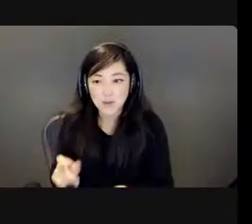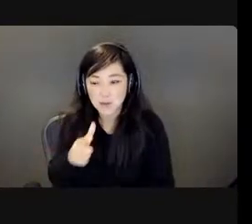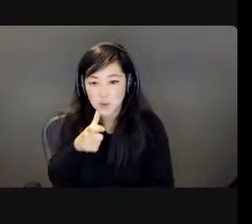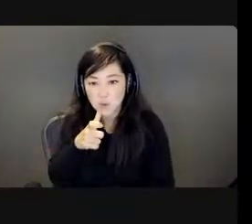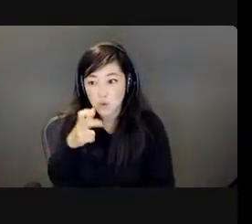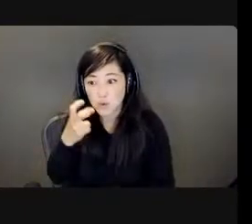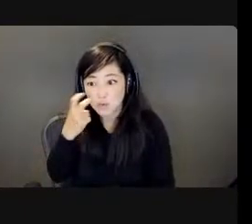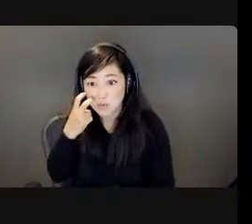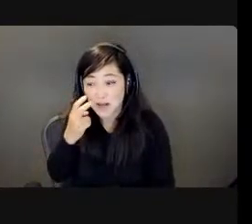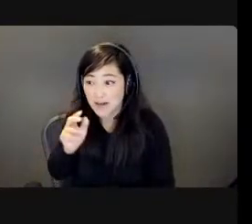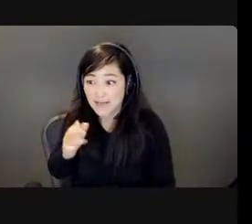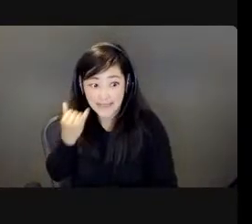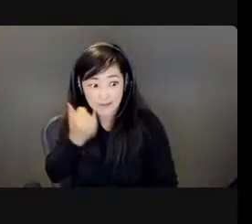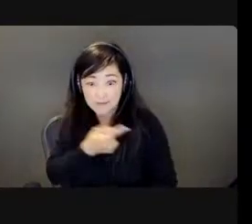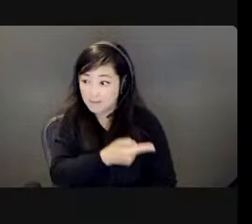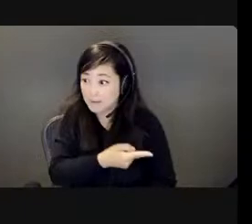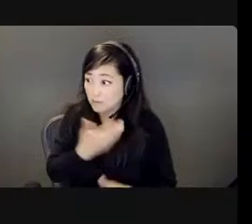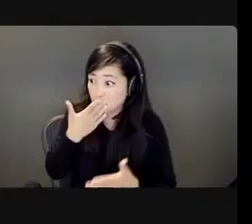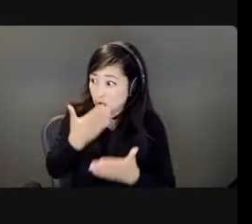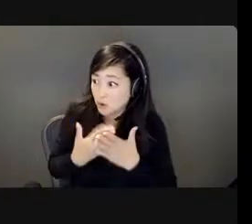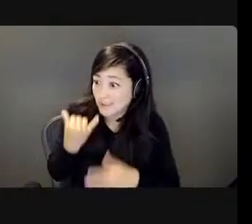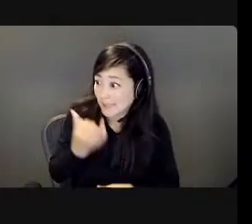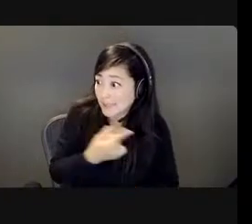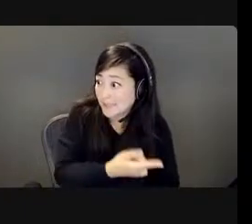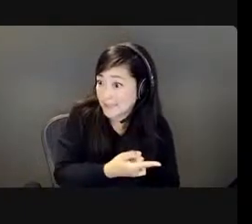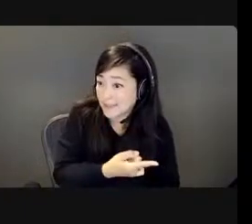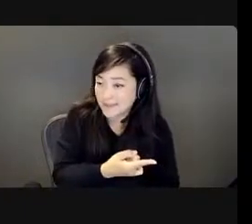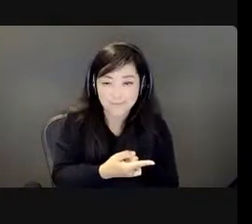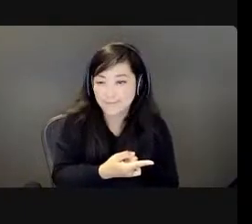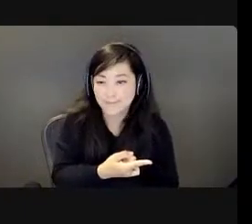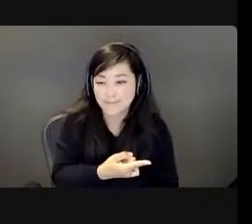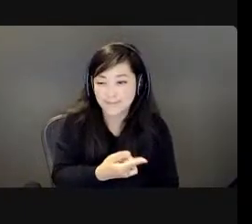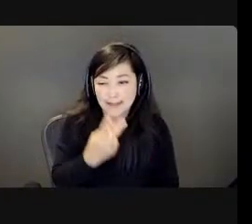person, that made zero sense to me.